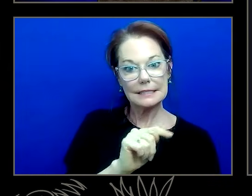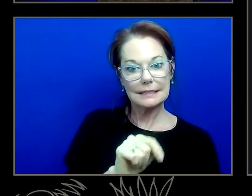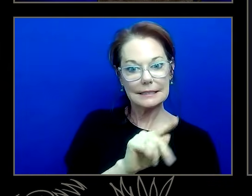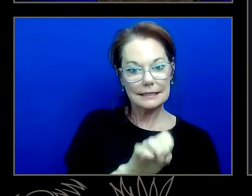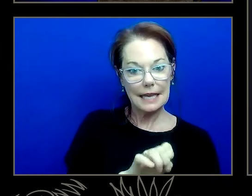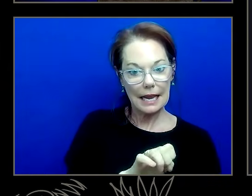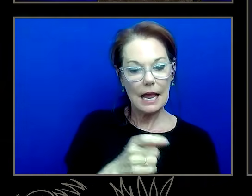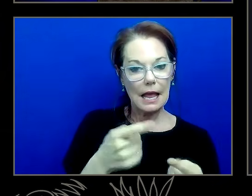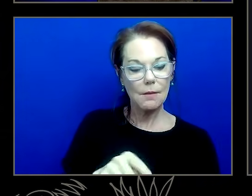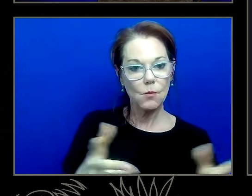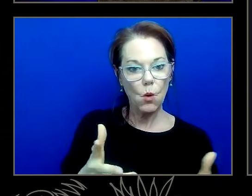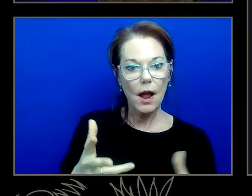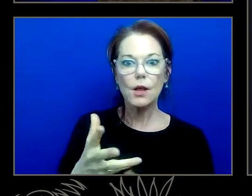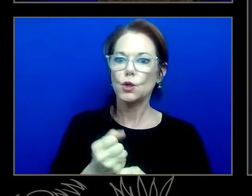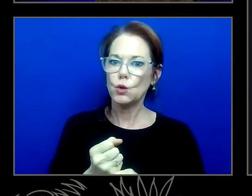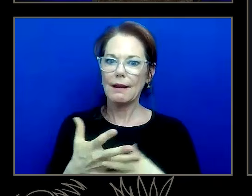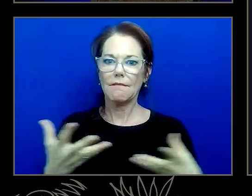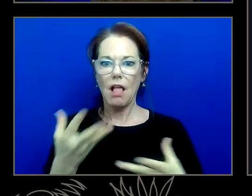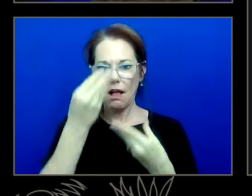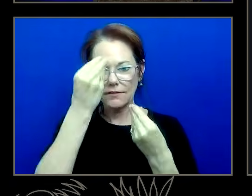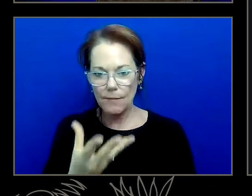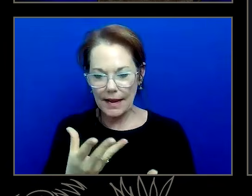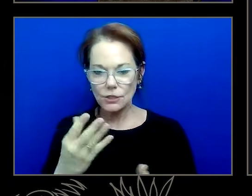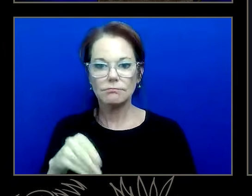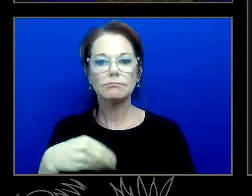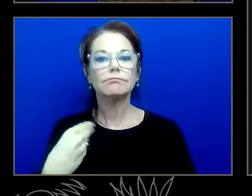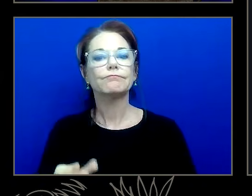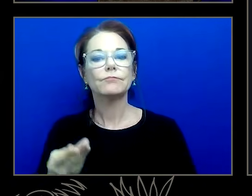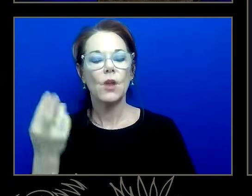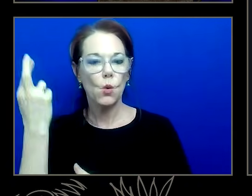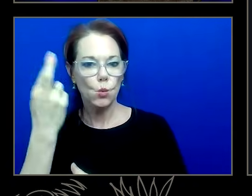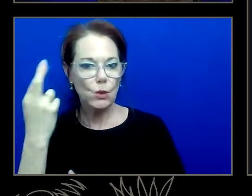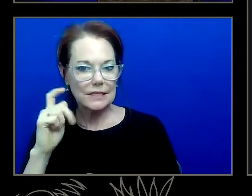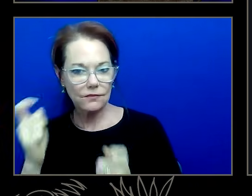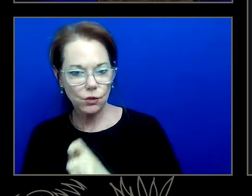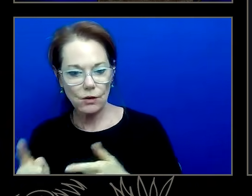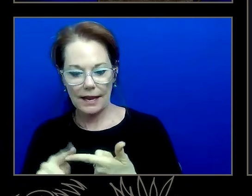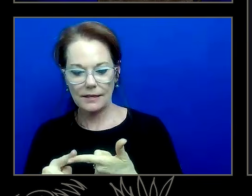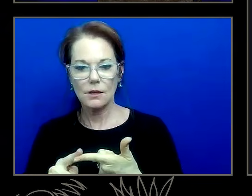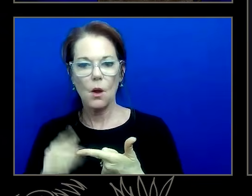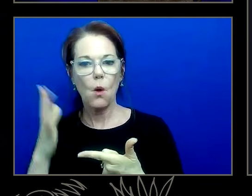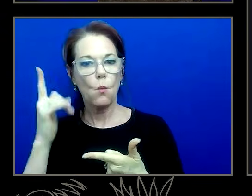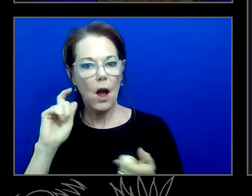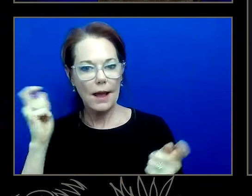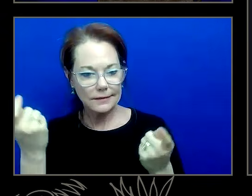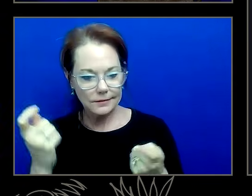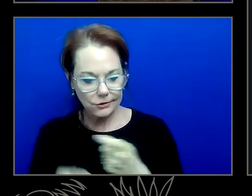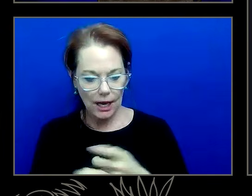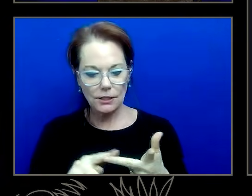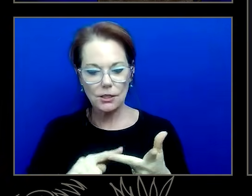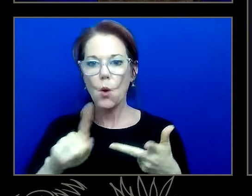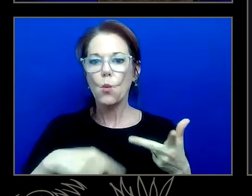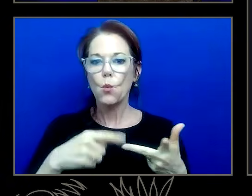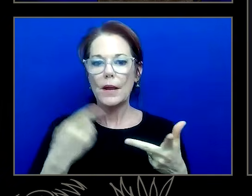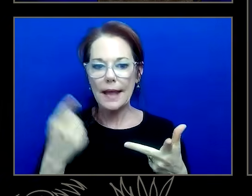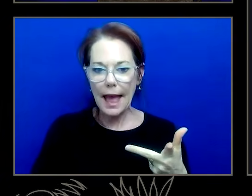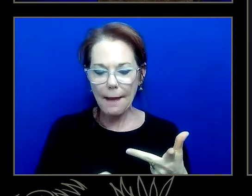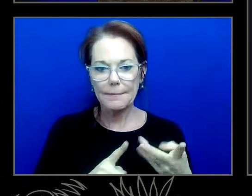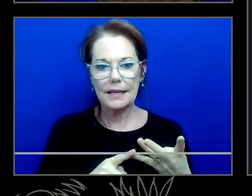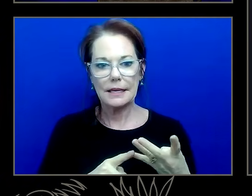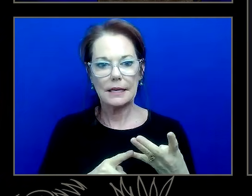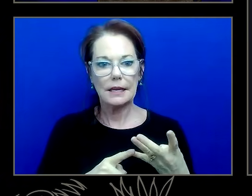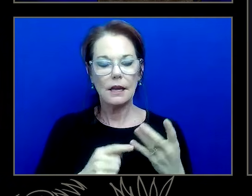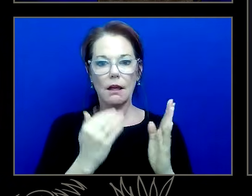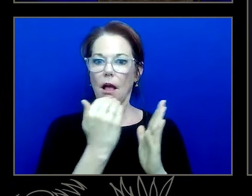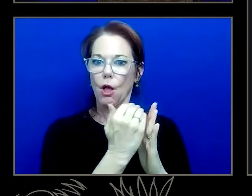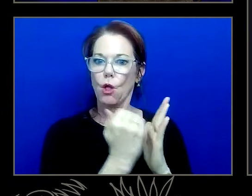information. You get basically the cause of the change, any parameters related to the change, when the change happened, and essentially a log